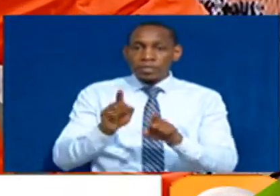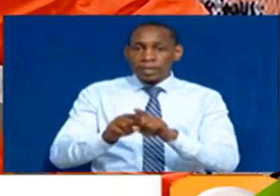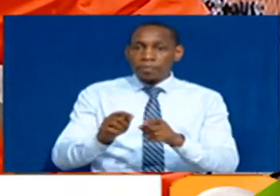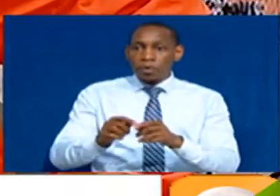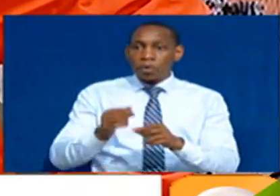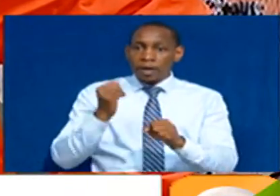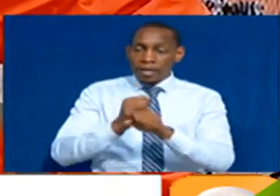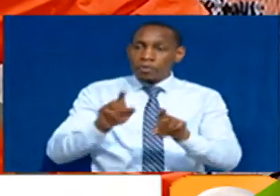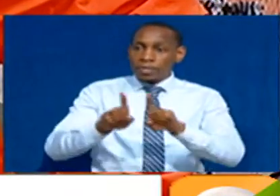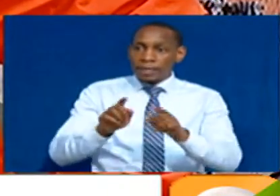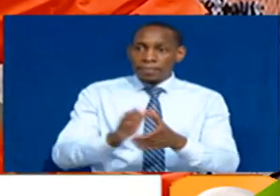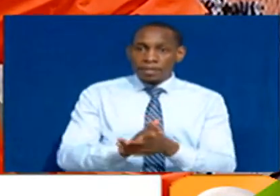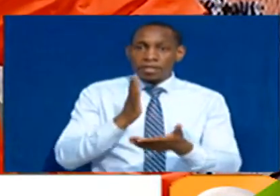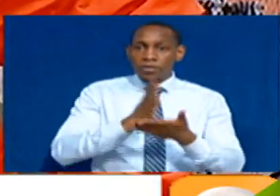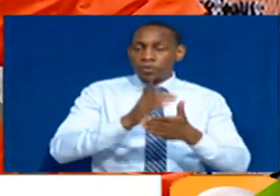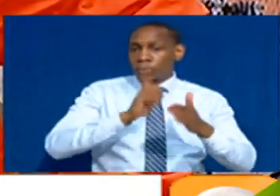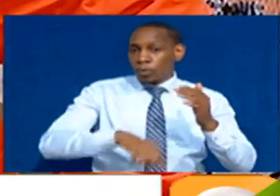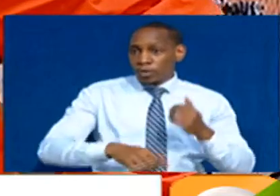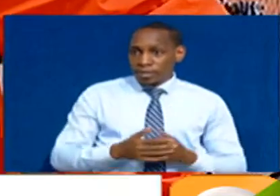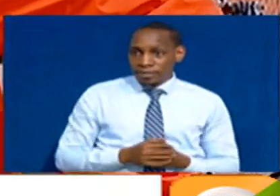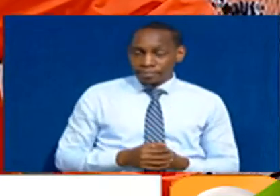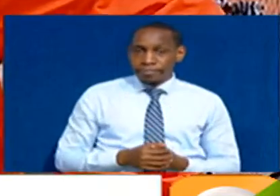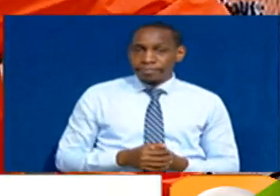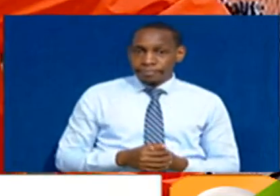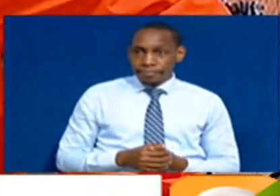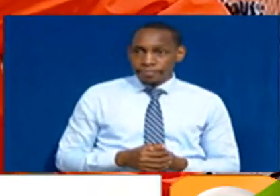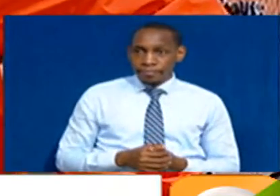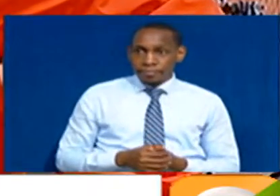they would do it. The truth is,